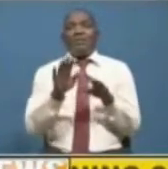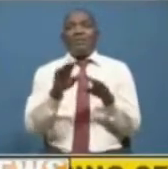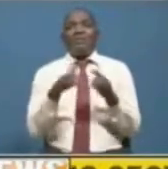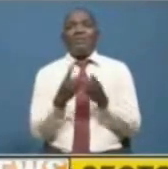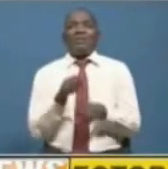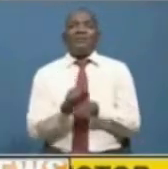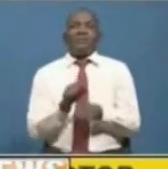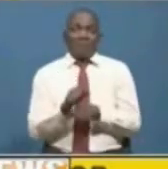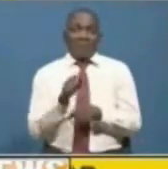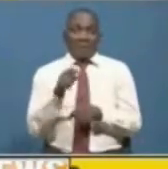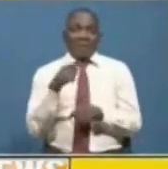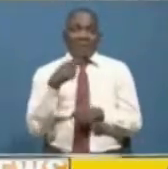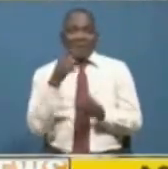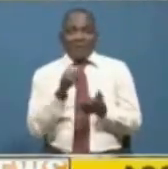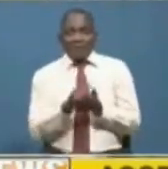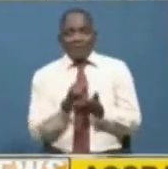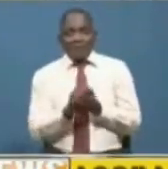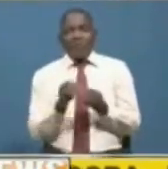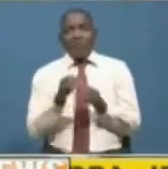activities. She said over